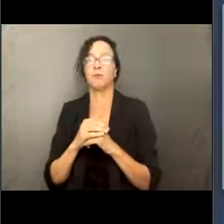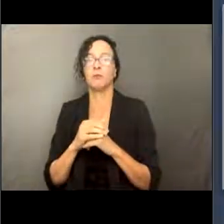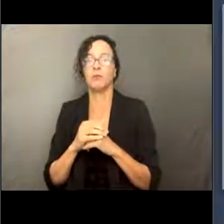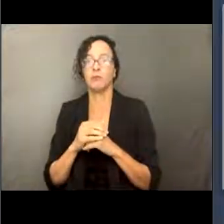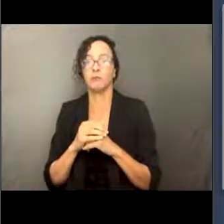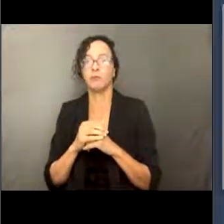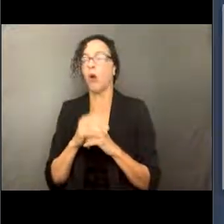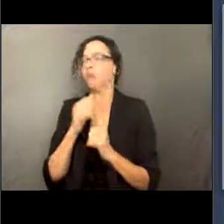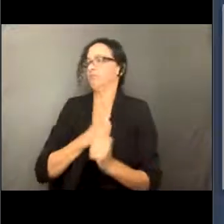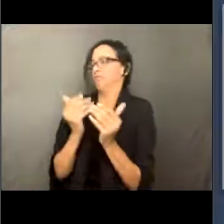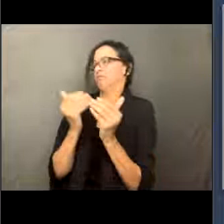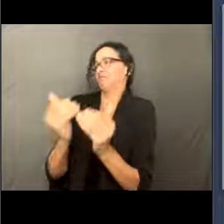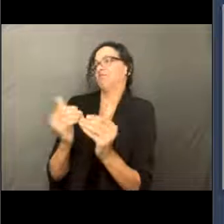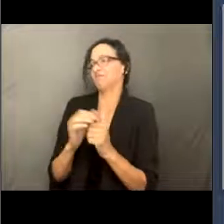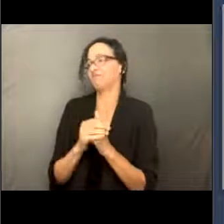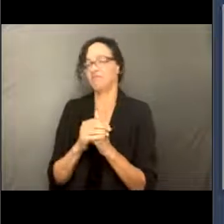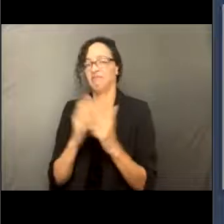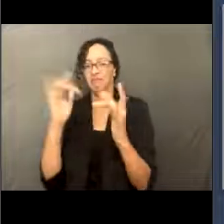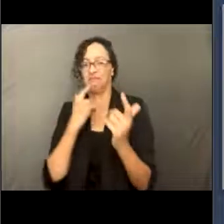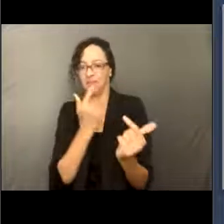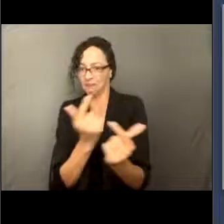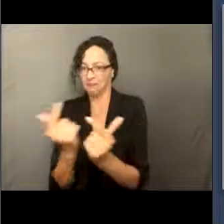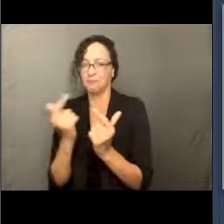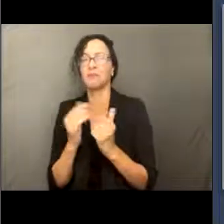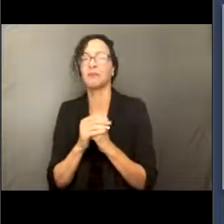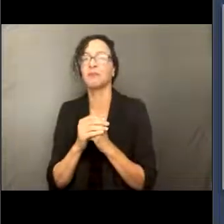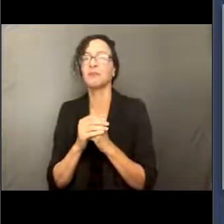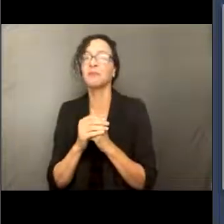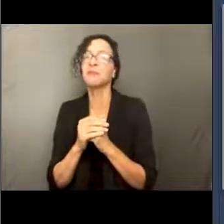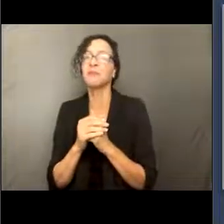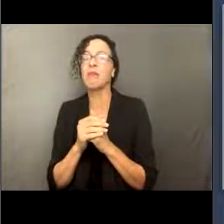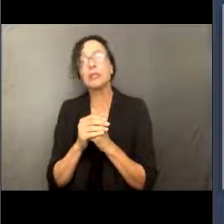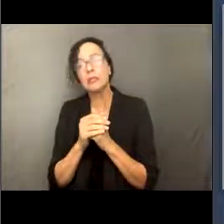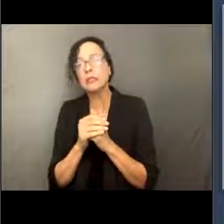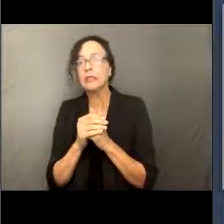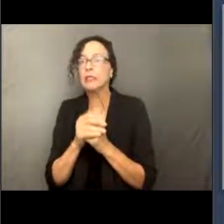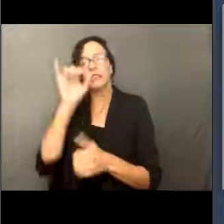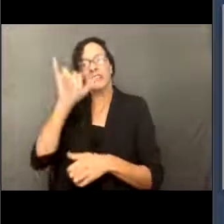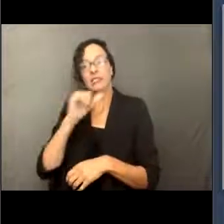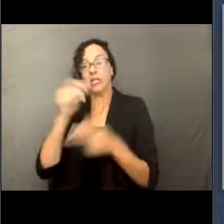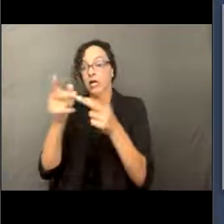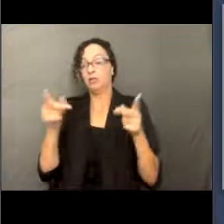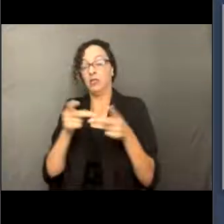Sorry, go ahead. Yeah, that was not a place I'd like to be biking. So,